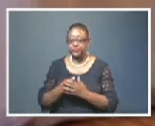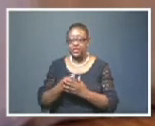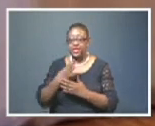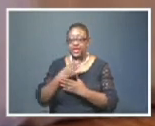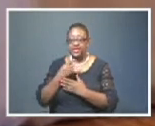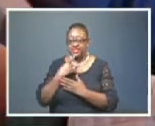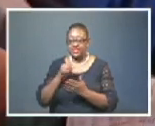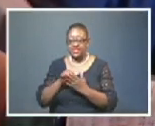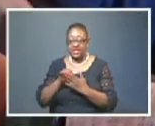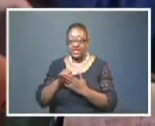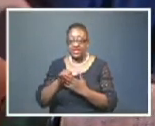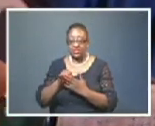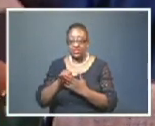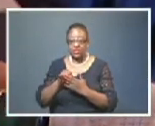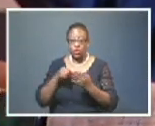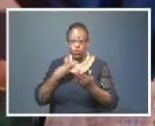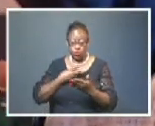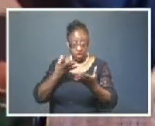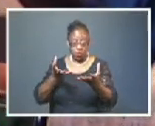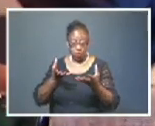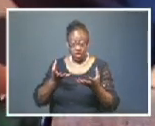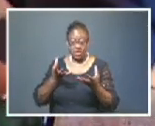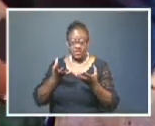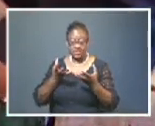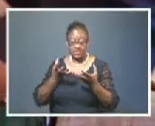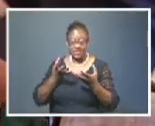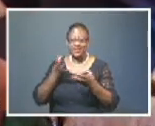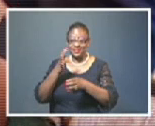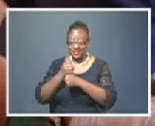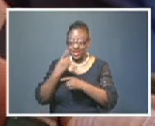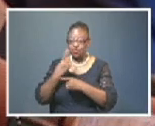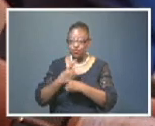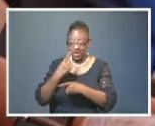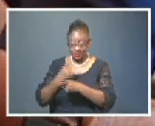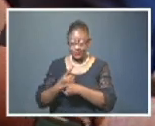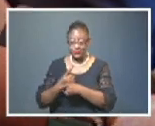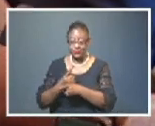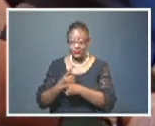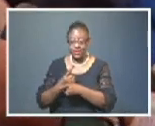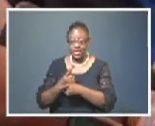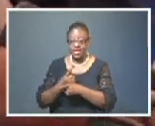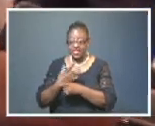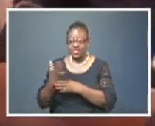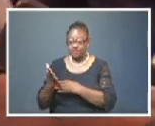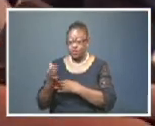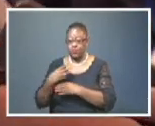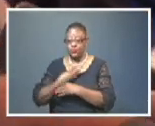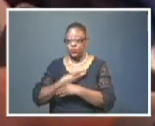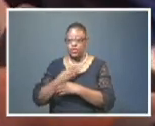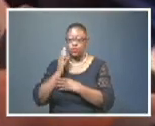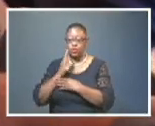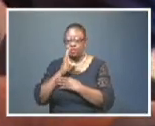he's noted. We want to ensure that we get it right as best as possible. And therefore, we're going to be